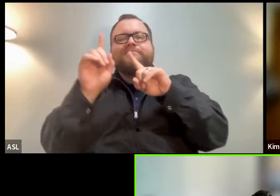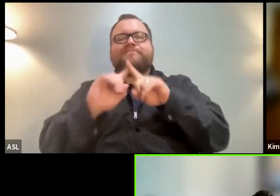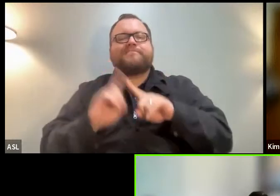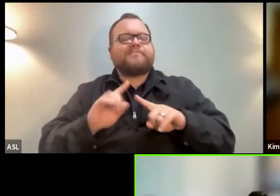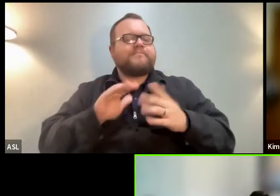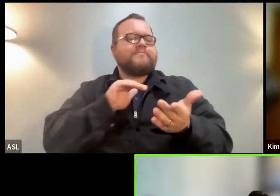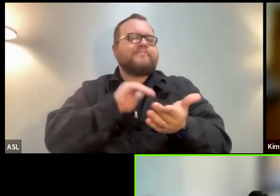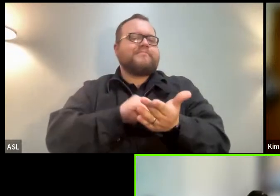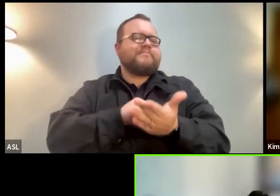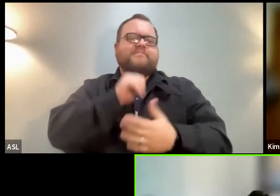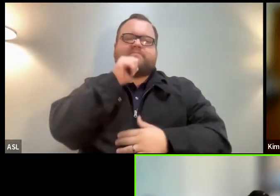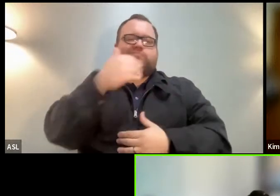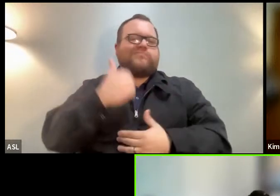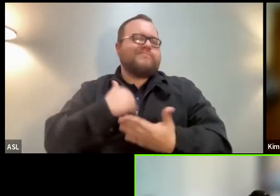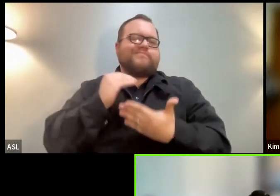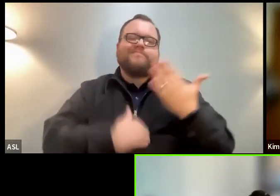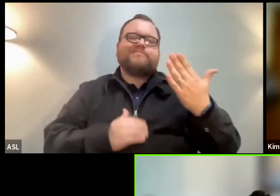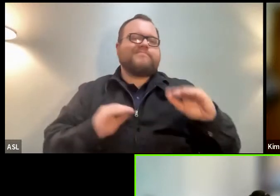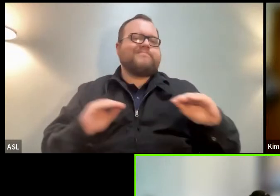providers, but we don't.